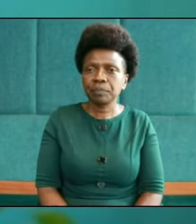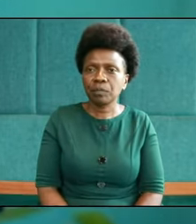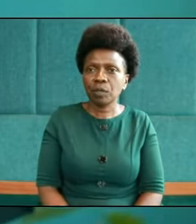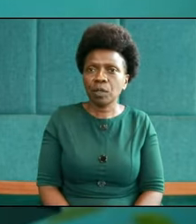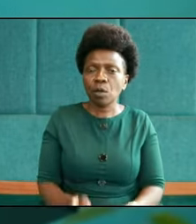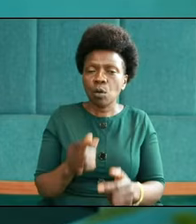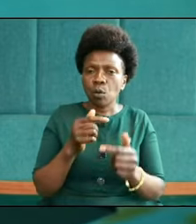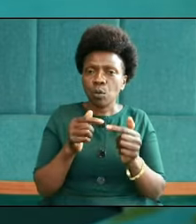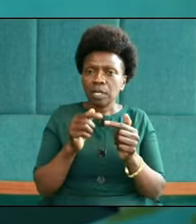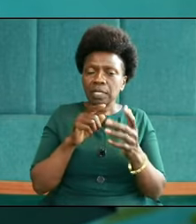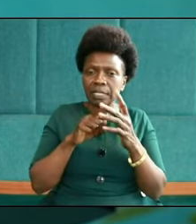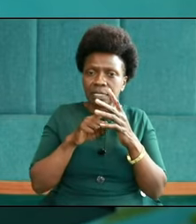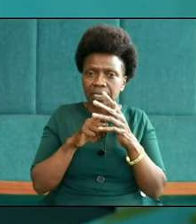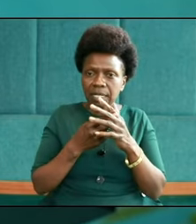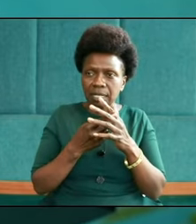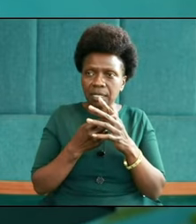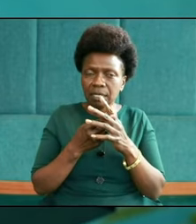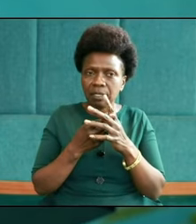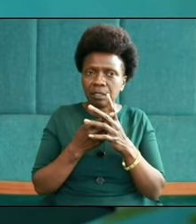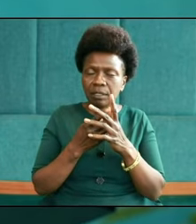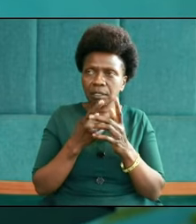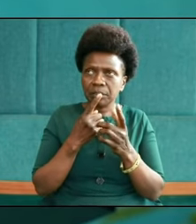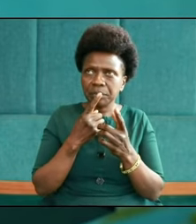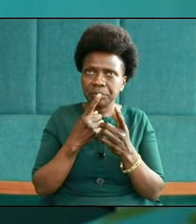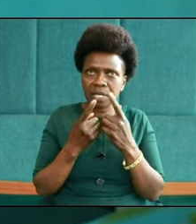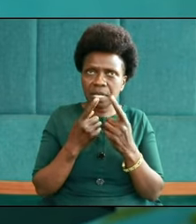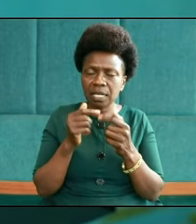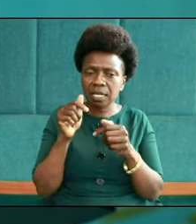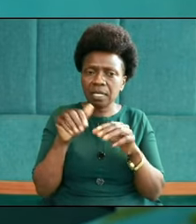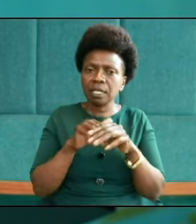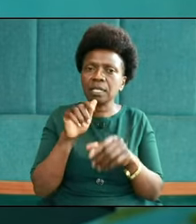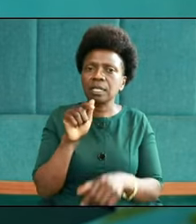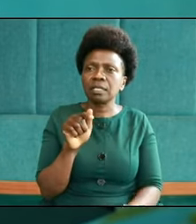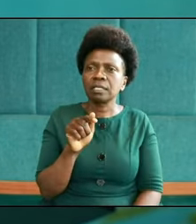When he started sleeping in this